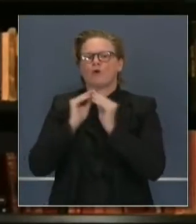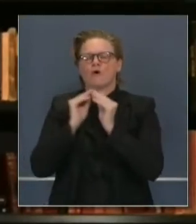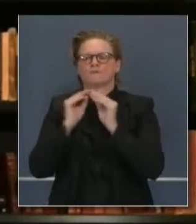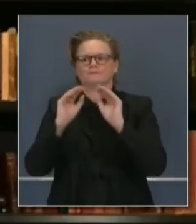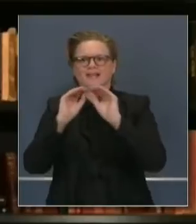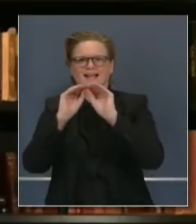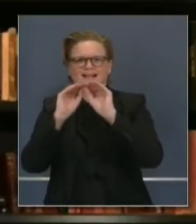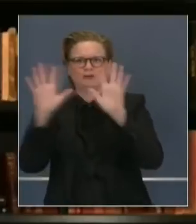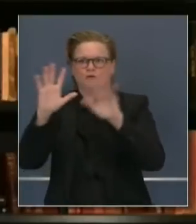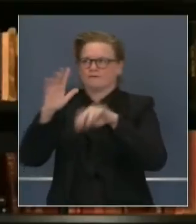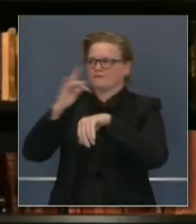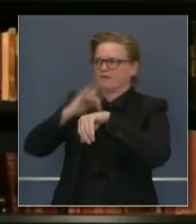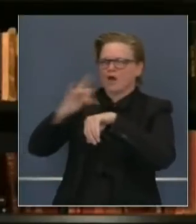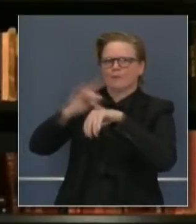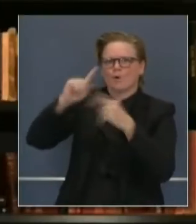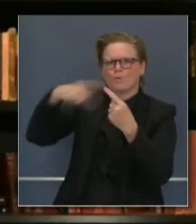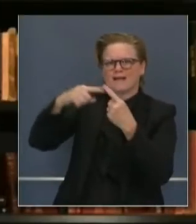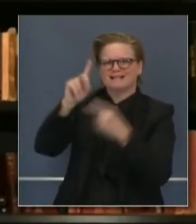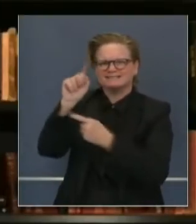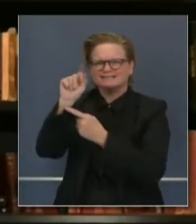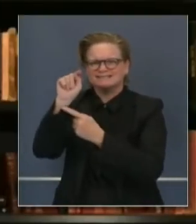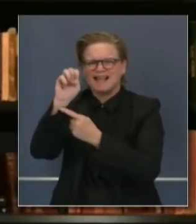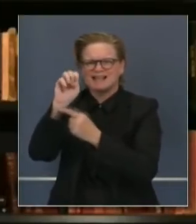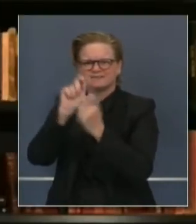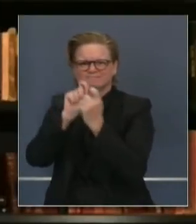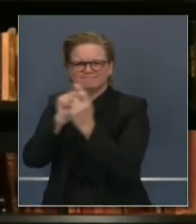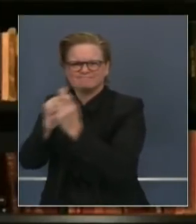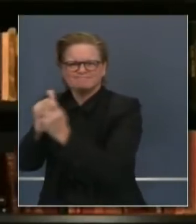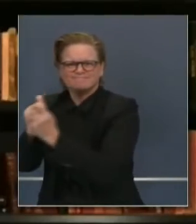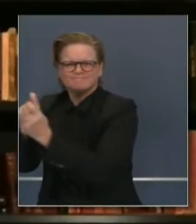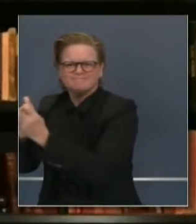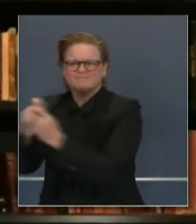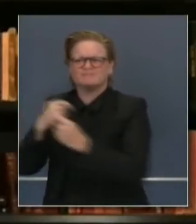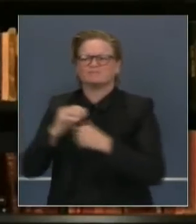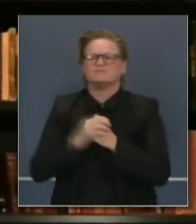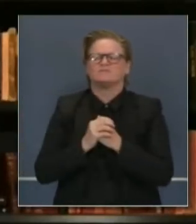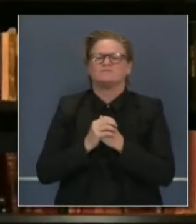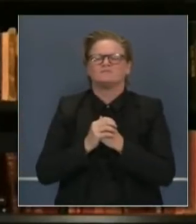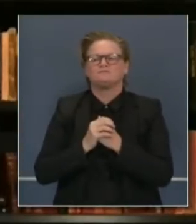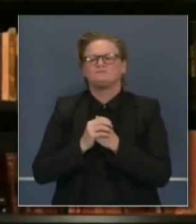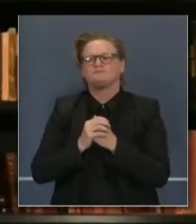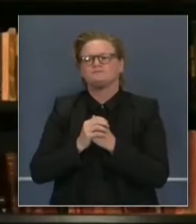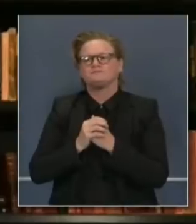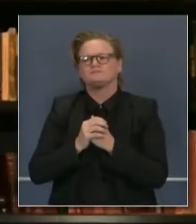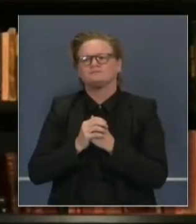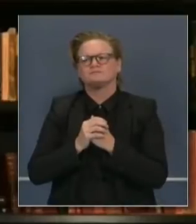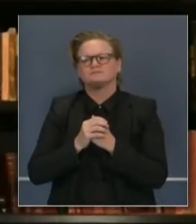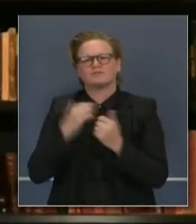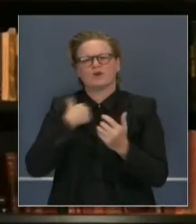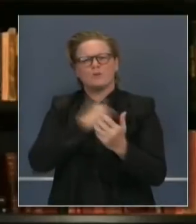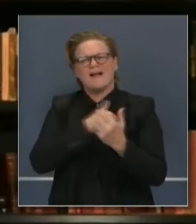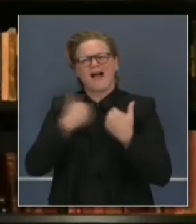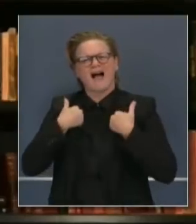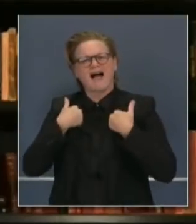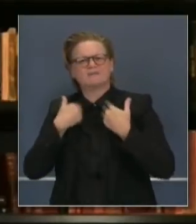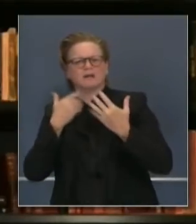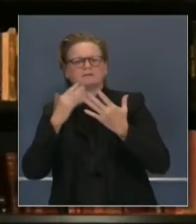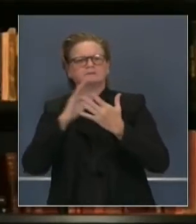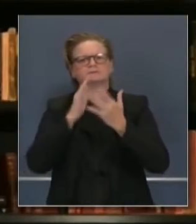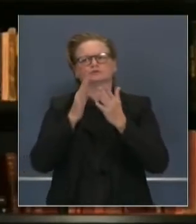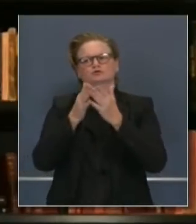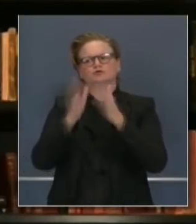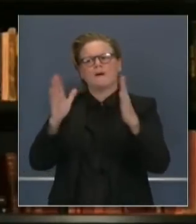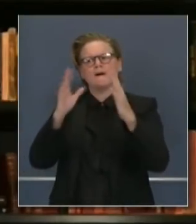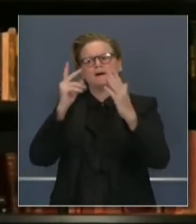doses. So you've heard numbers in the past, by the way. We've had working numbers that were provided by the CDC